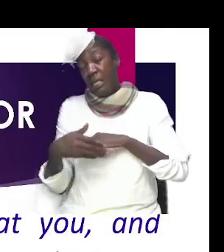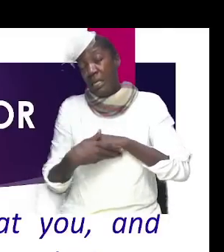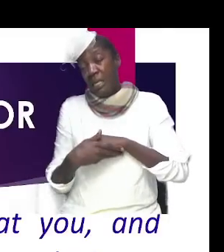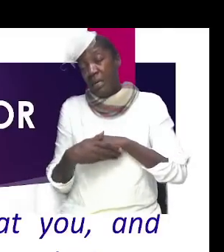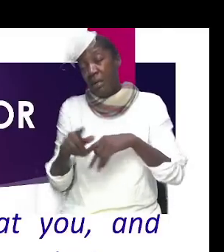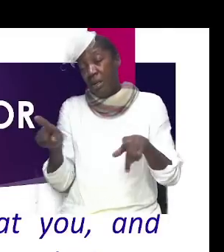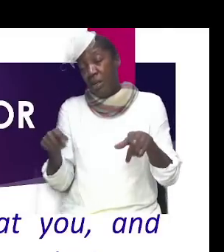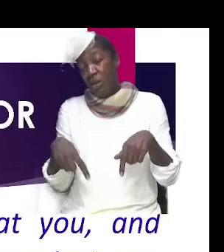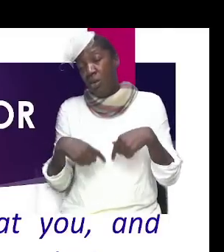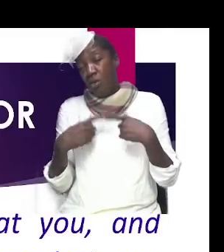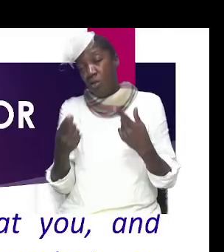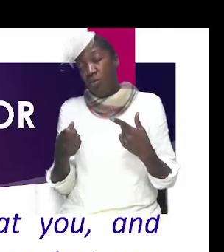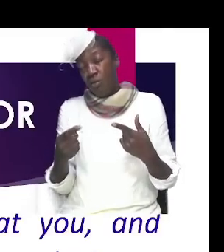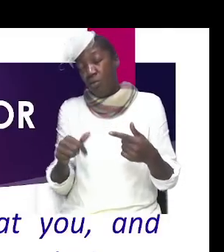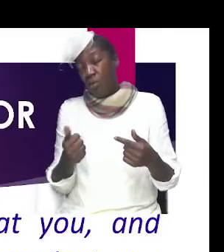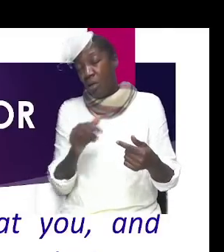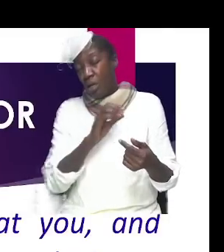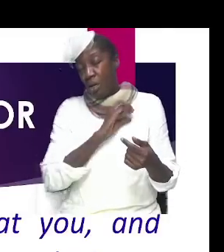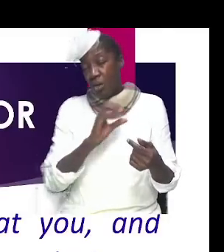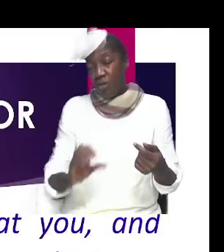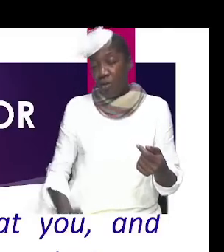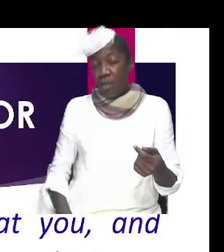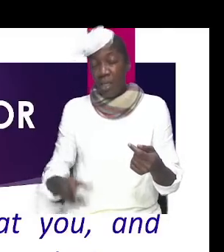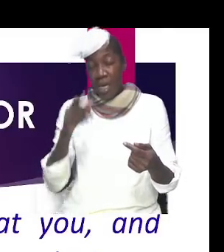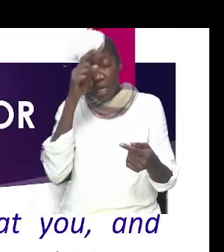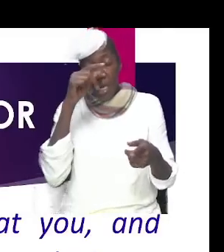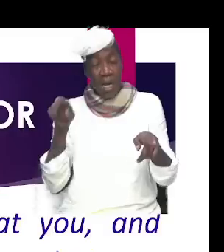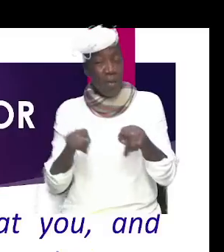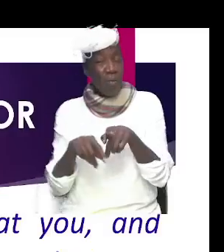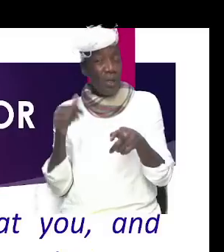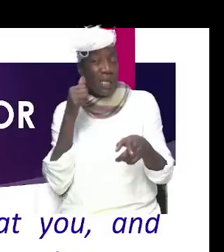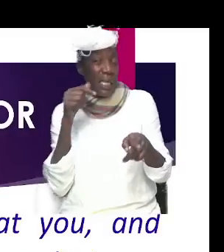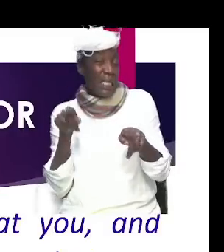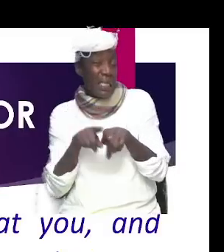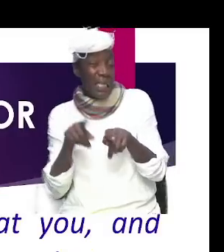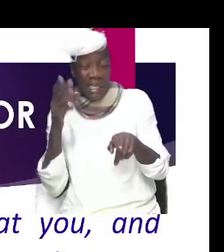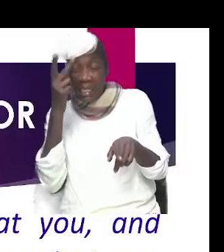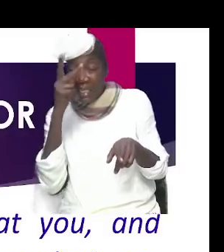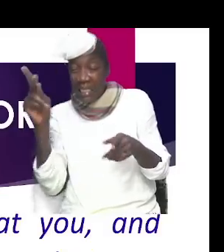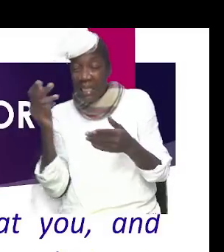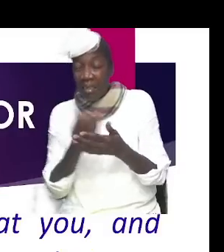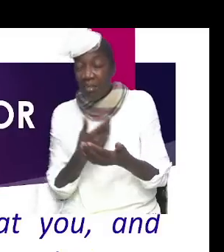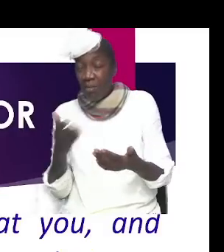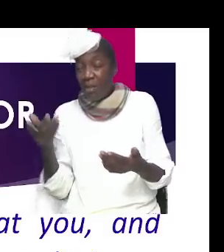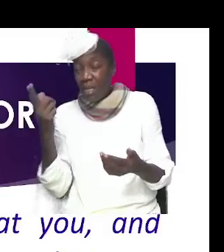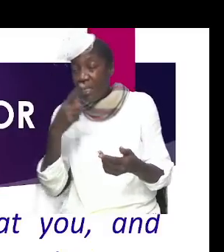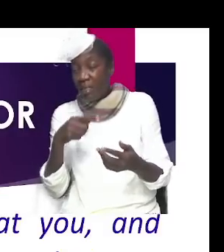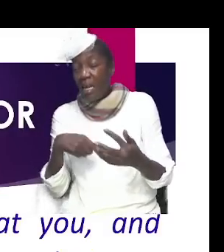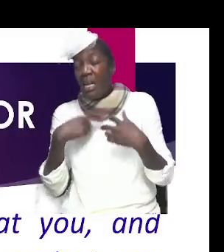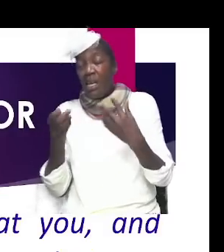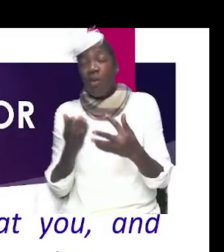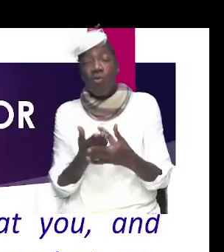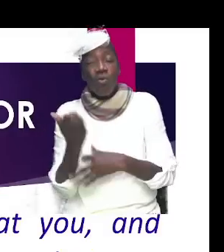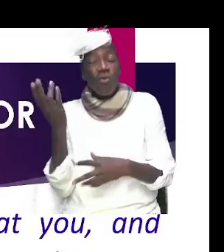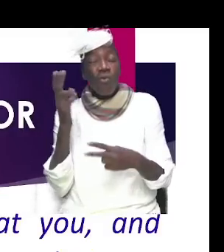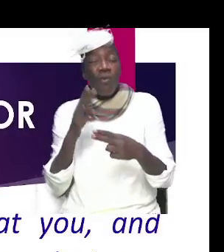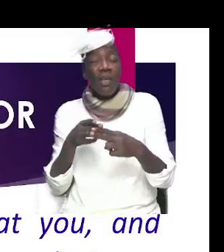want to go to some of our Christian brethren in other places and see some of the things that they go through for the name of the Lord Jesus